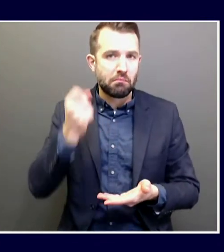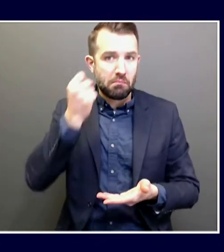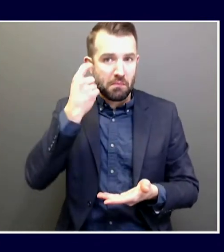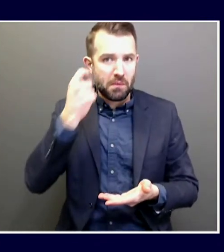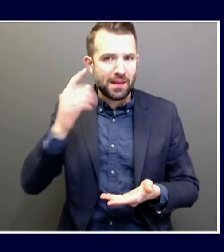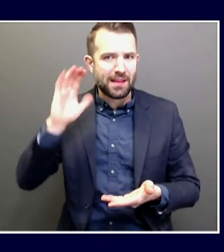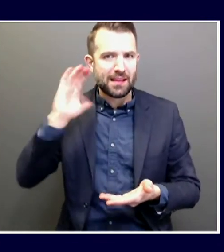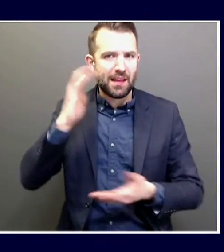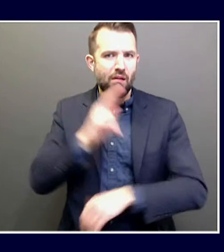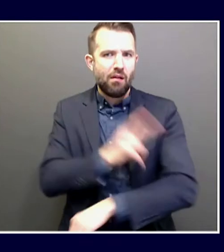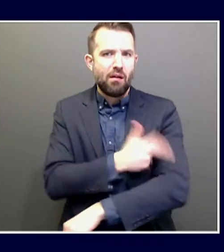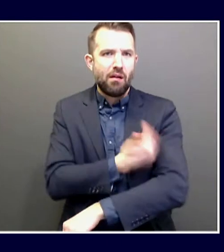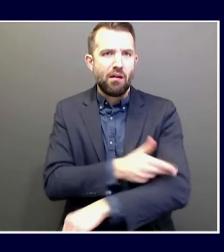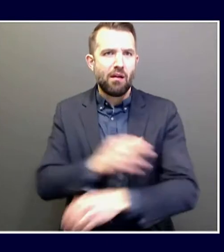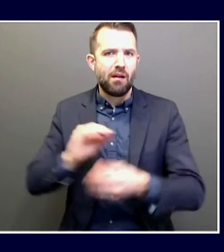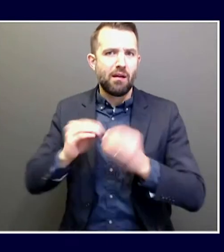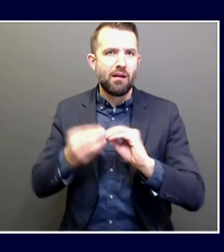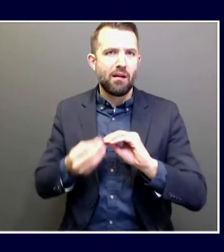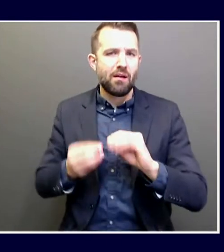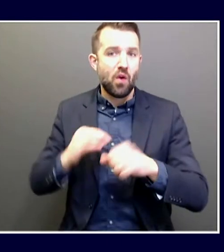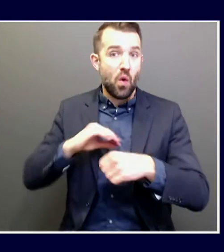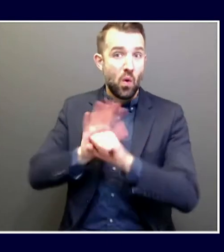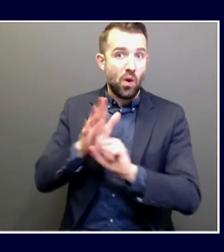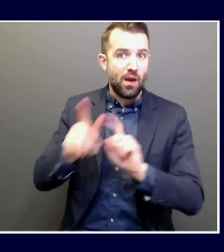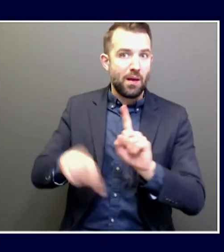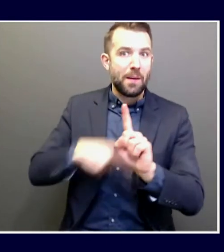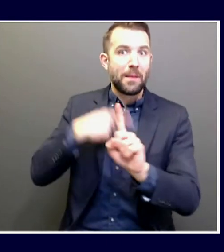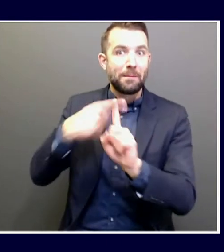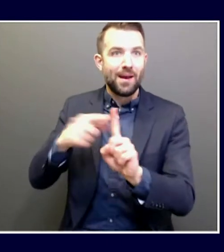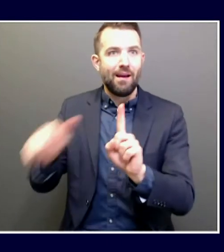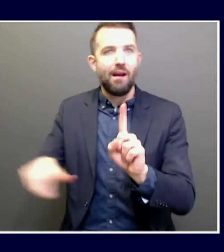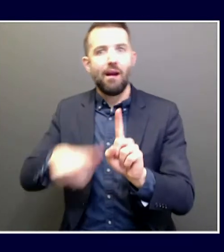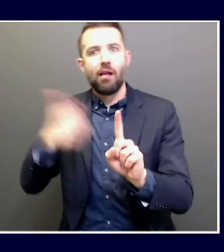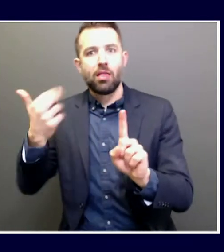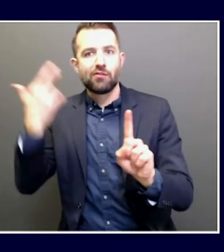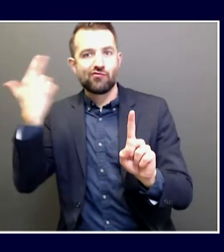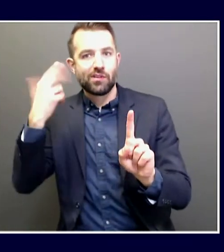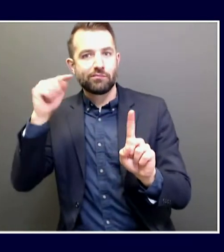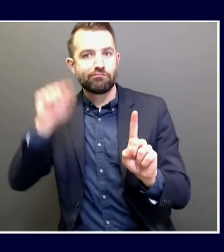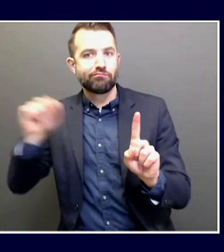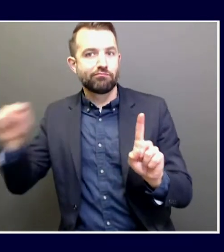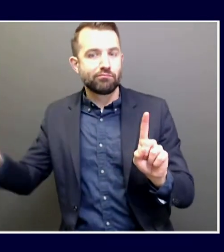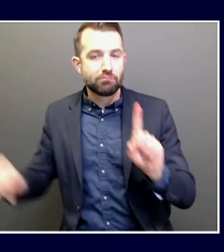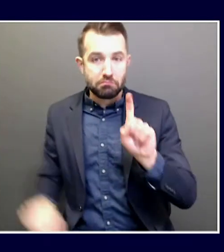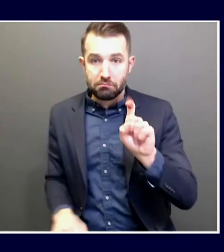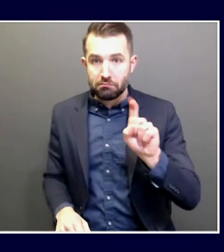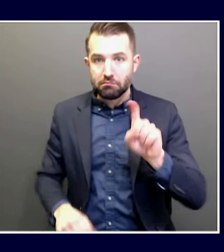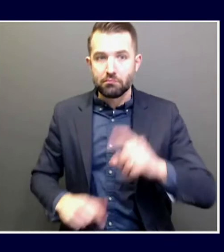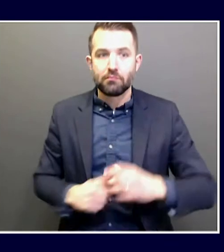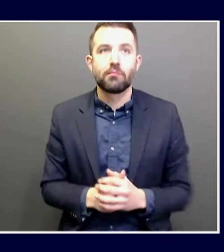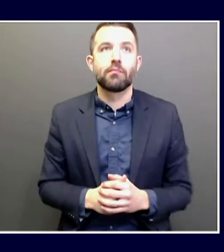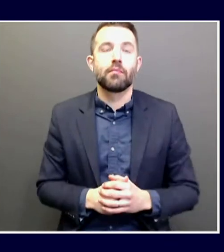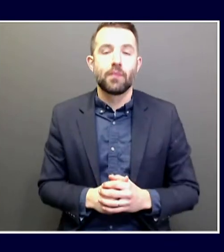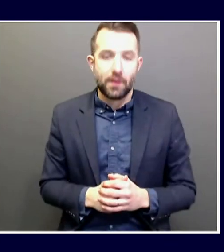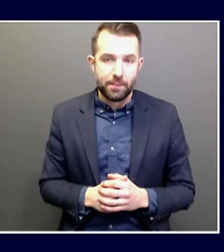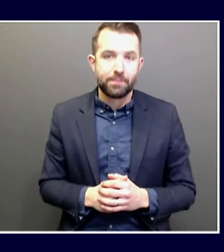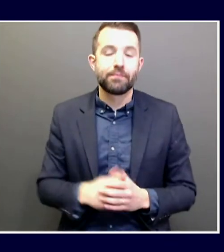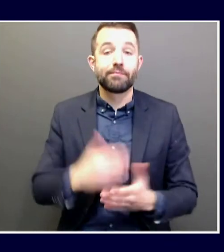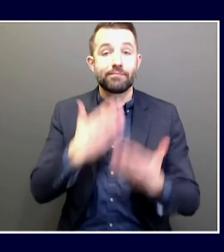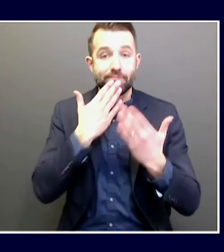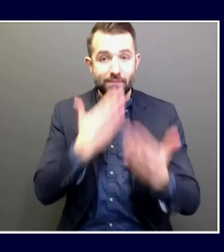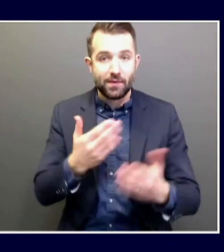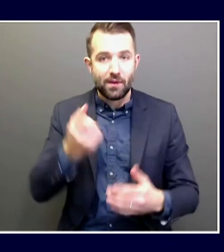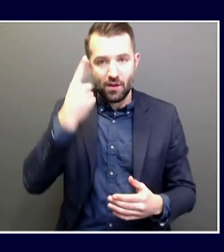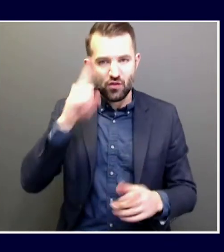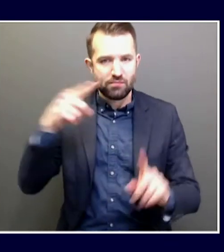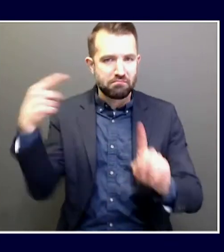hospitals. Sure thing, Chris. There are certainly folks who are coming into the hospital for other non-COVID